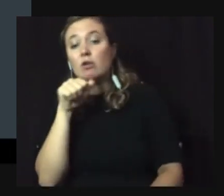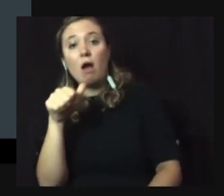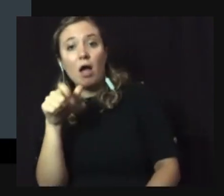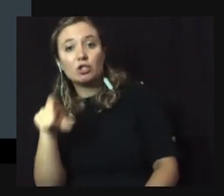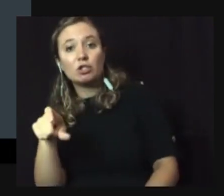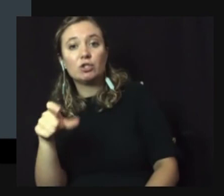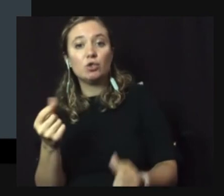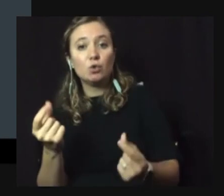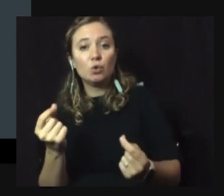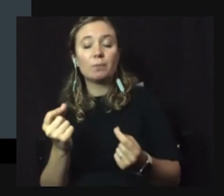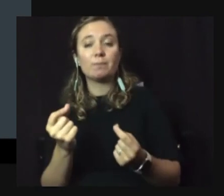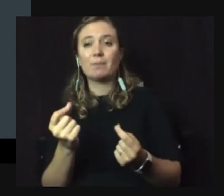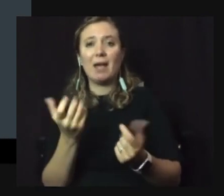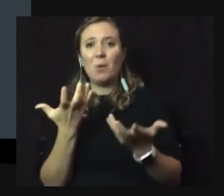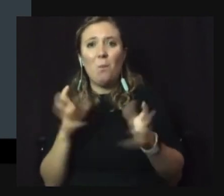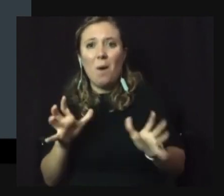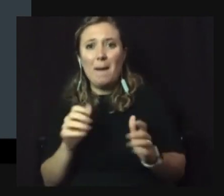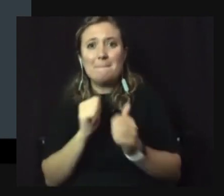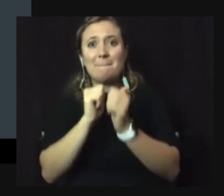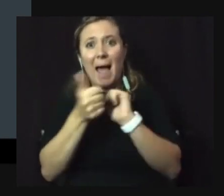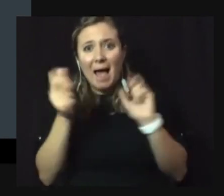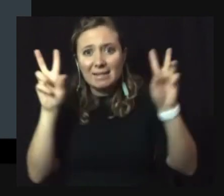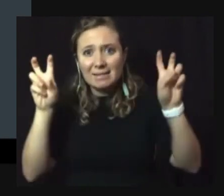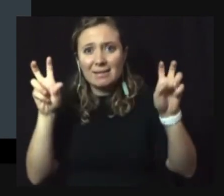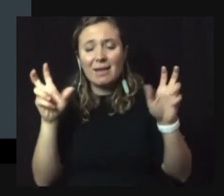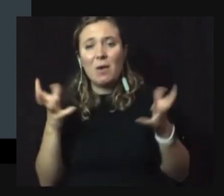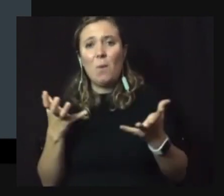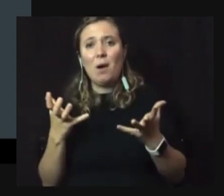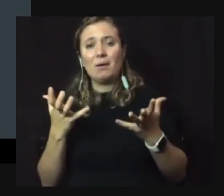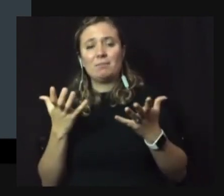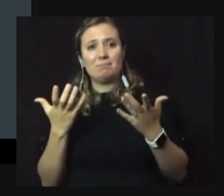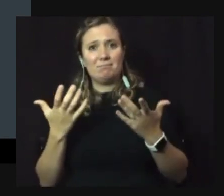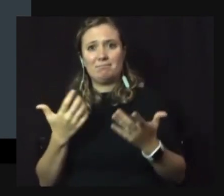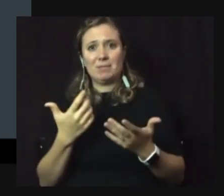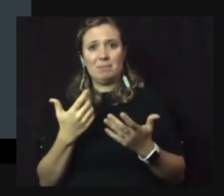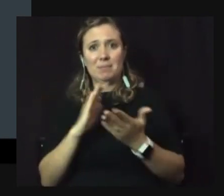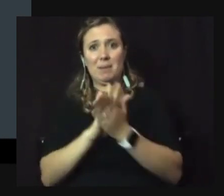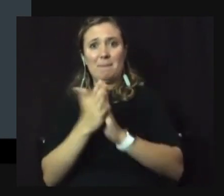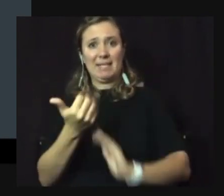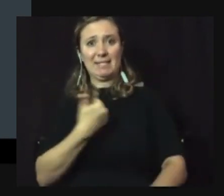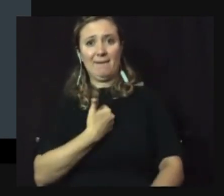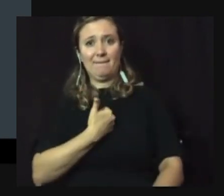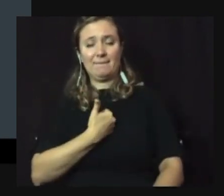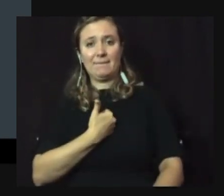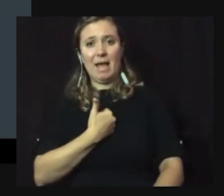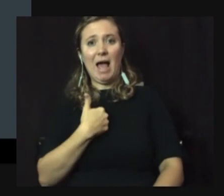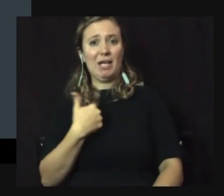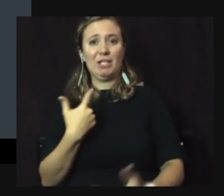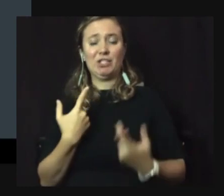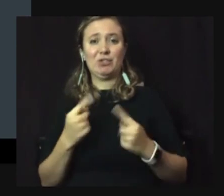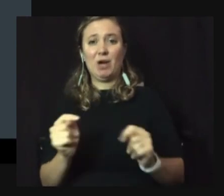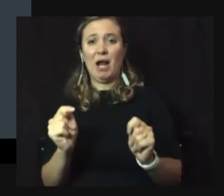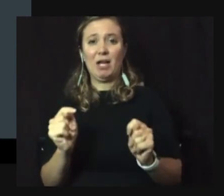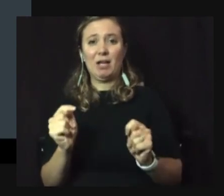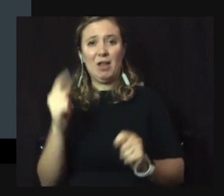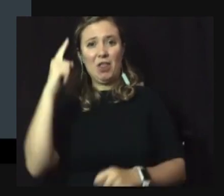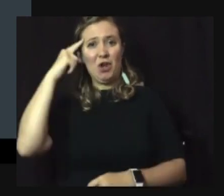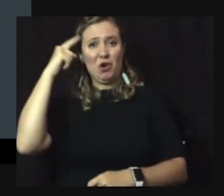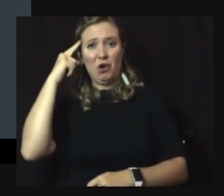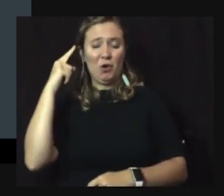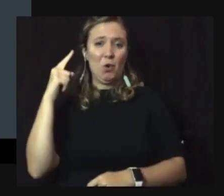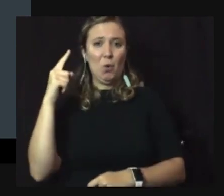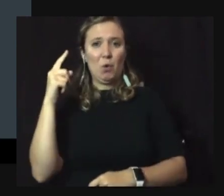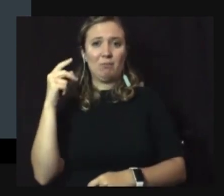I want to pass for me. I tried the neuronormative thing and I am awful at